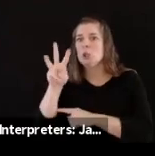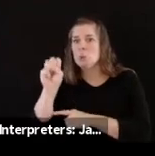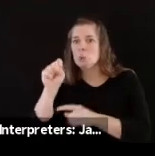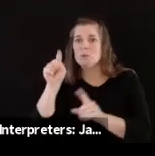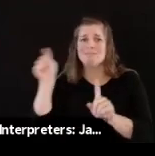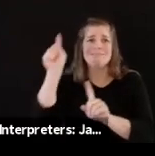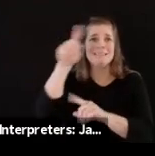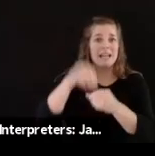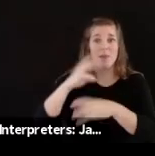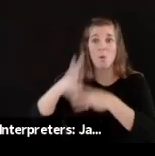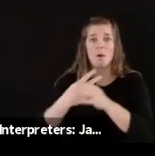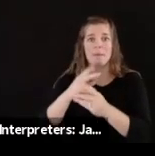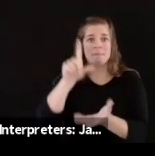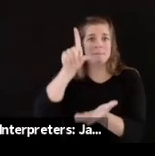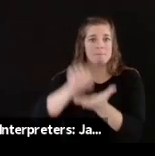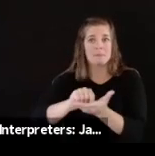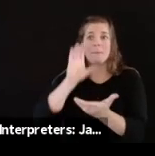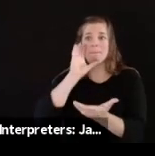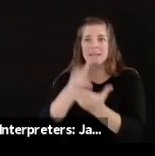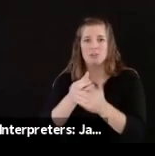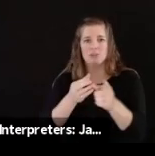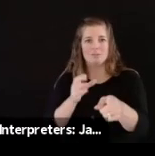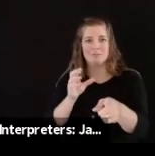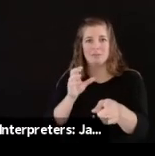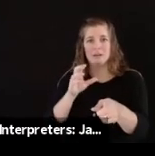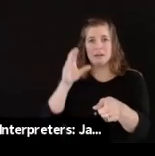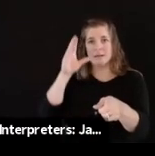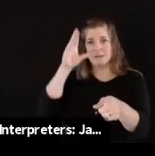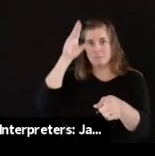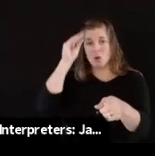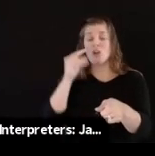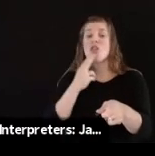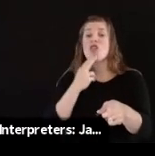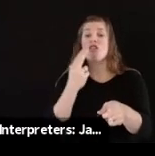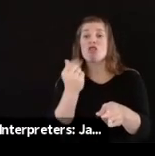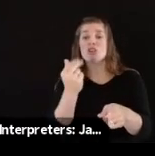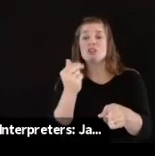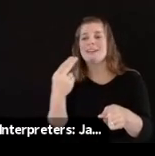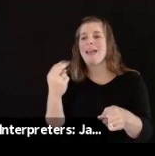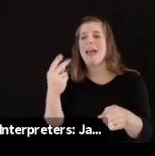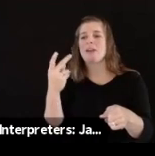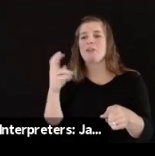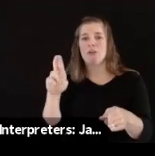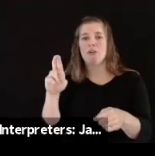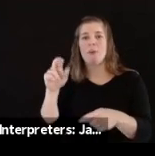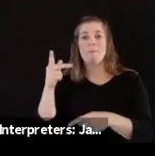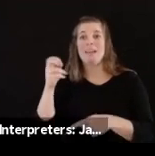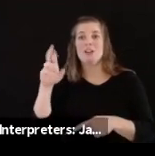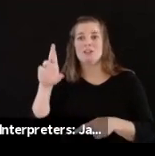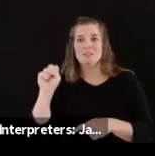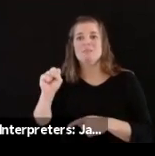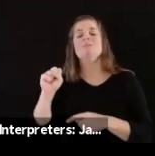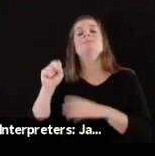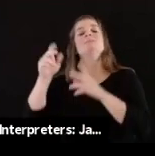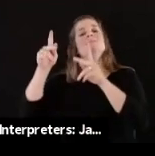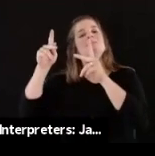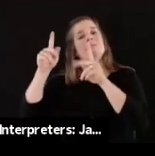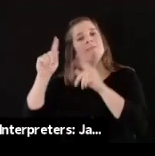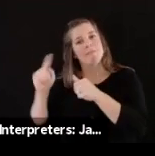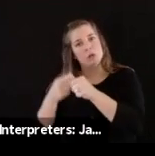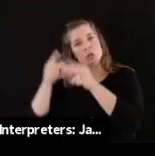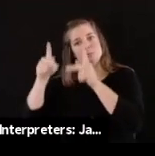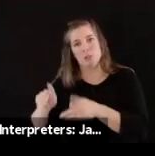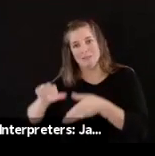this photo of 13-year-old Hector Peterson, who was one of the first people killed by police in Soweto. And it became